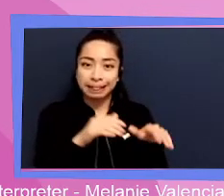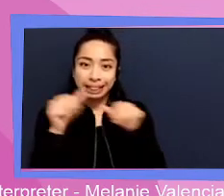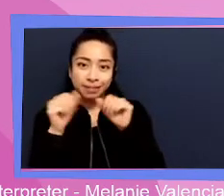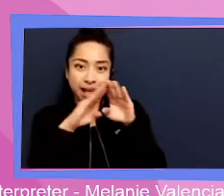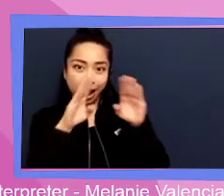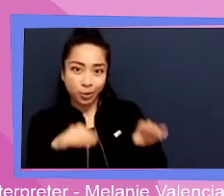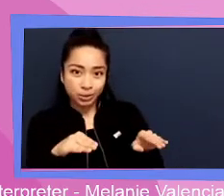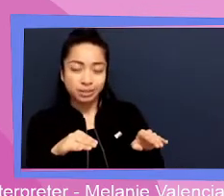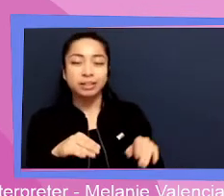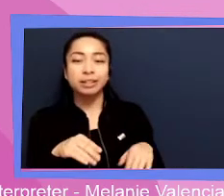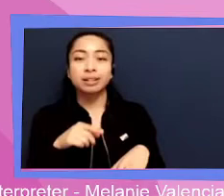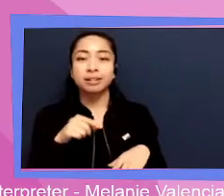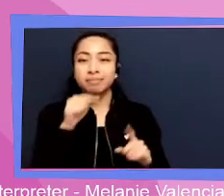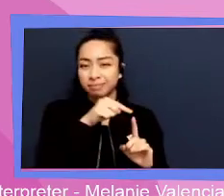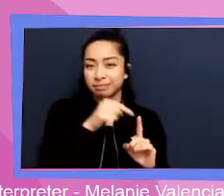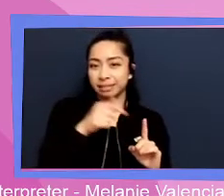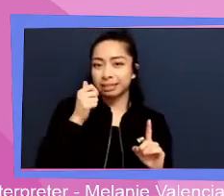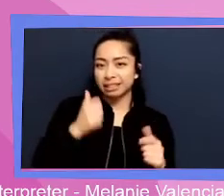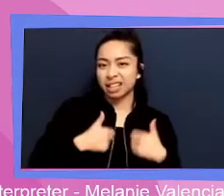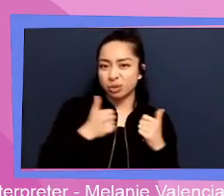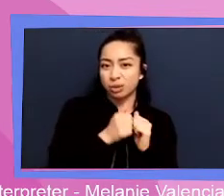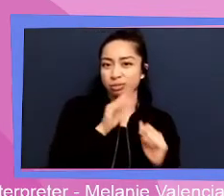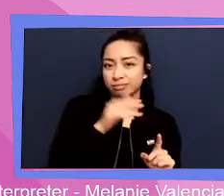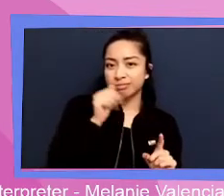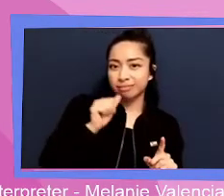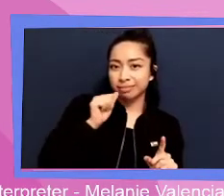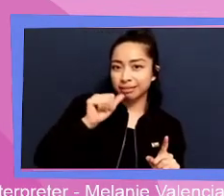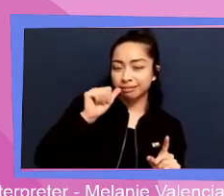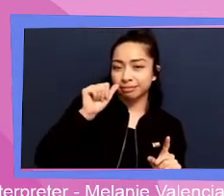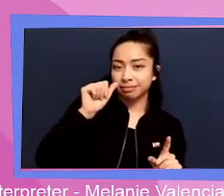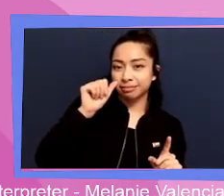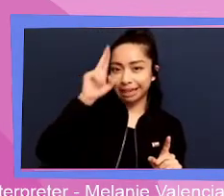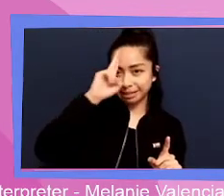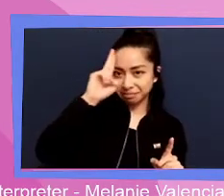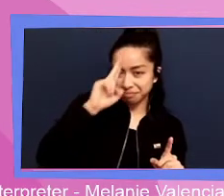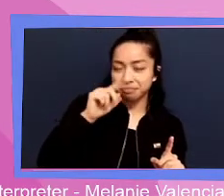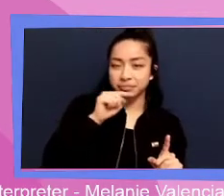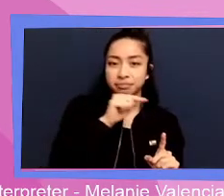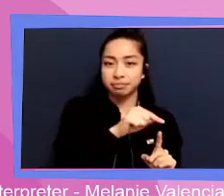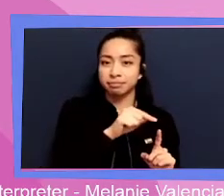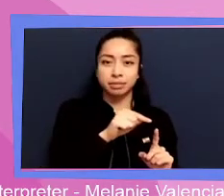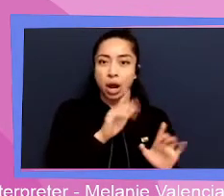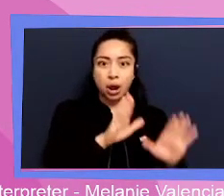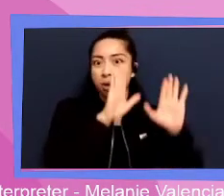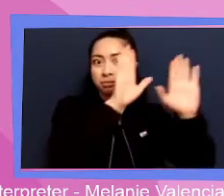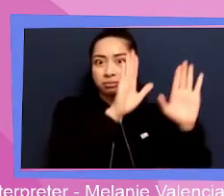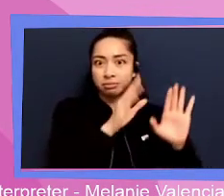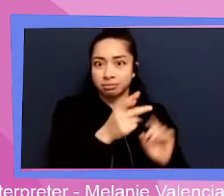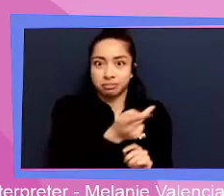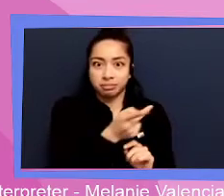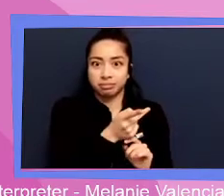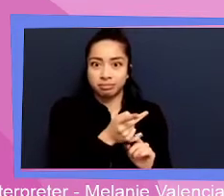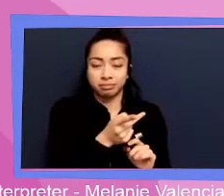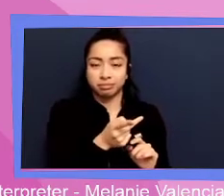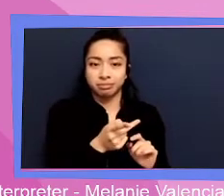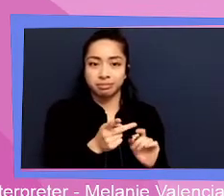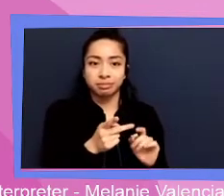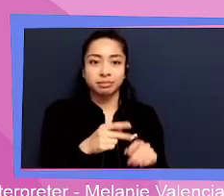and aunt, who are very over the top musical loving people, and very opposite to who Daya is. And